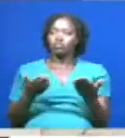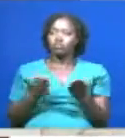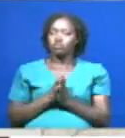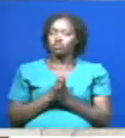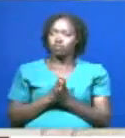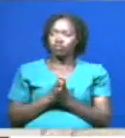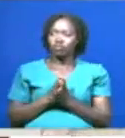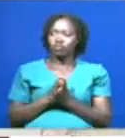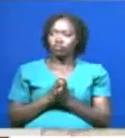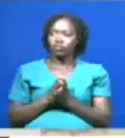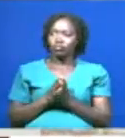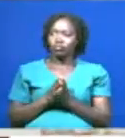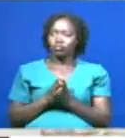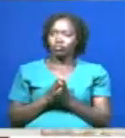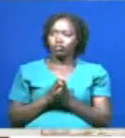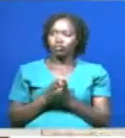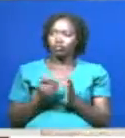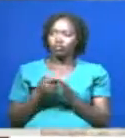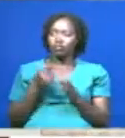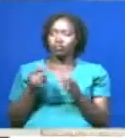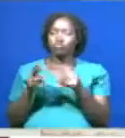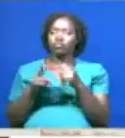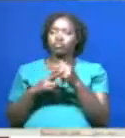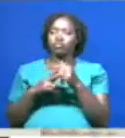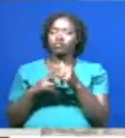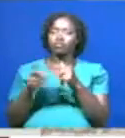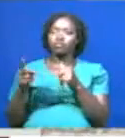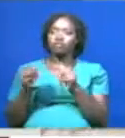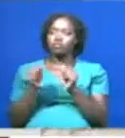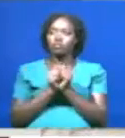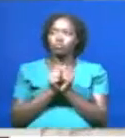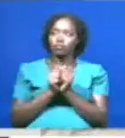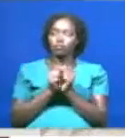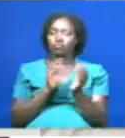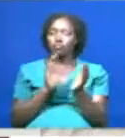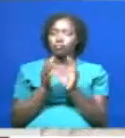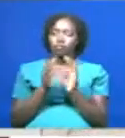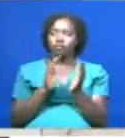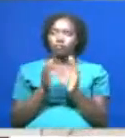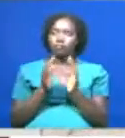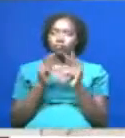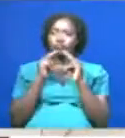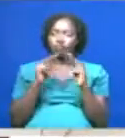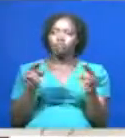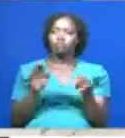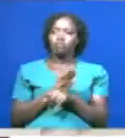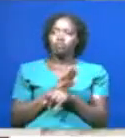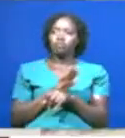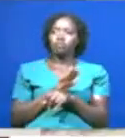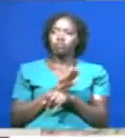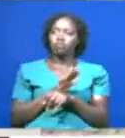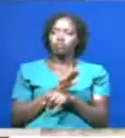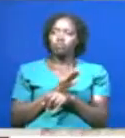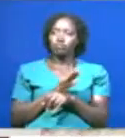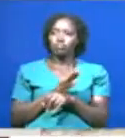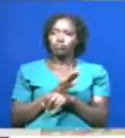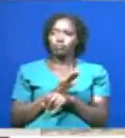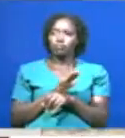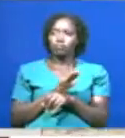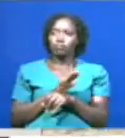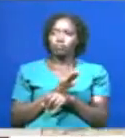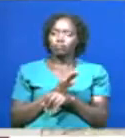was since morning between around 7 and 10. It was generally a peaceful demonstration that there was a